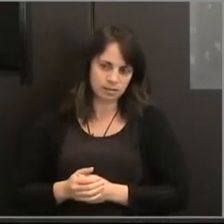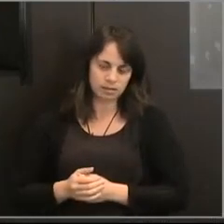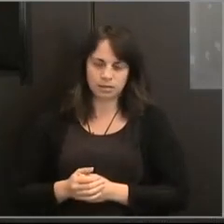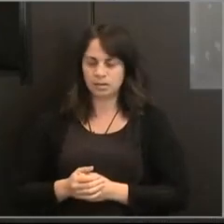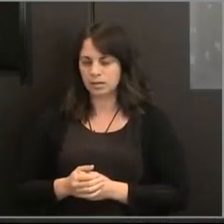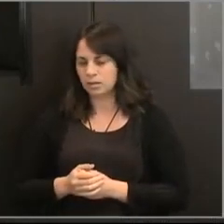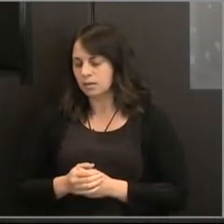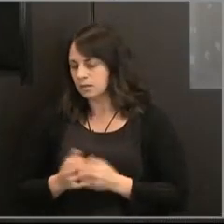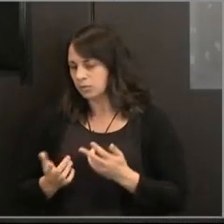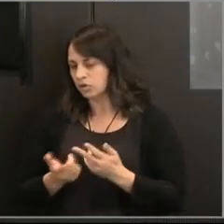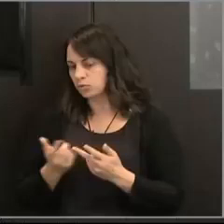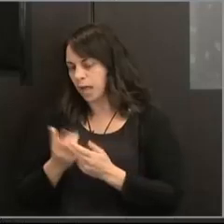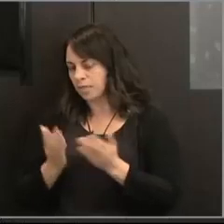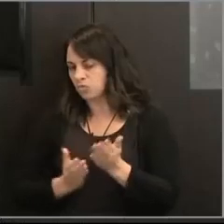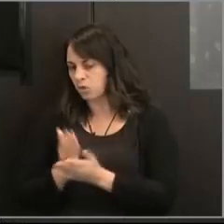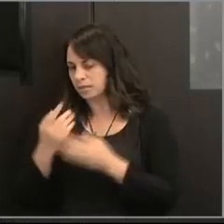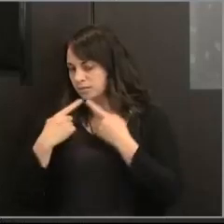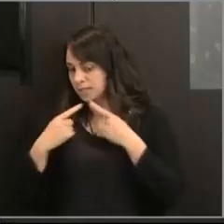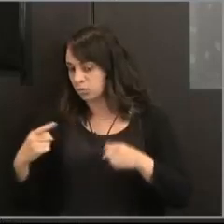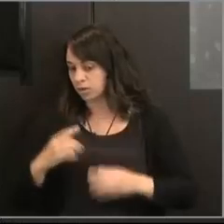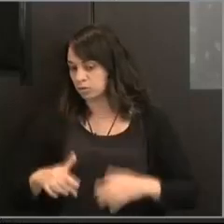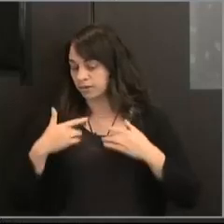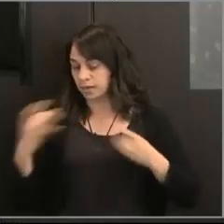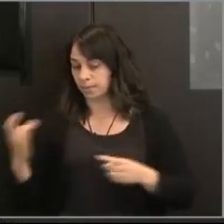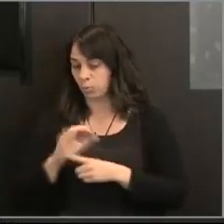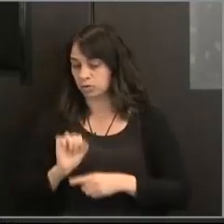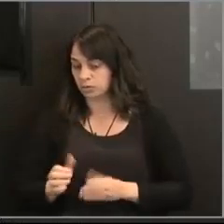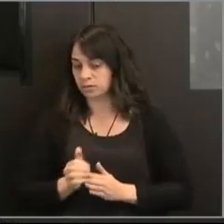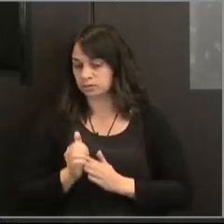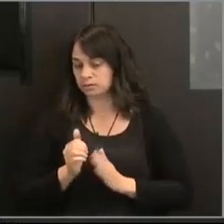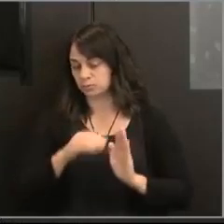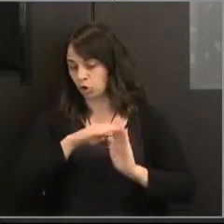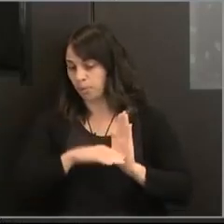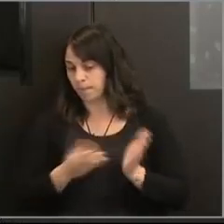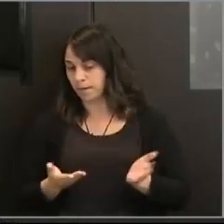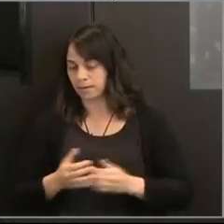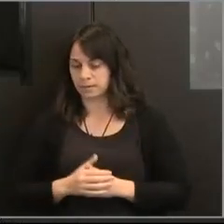in the Declaration that you think are also important to this kaupapa?